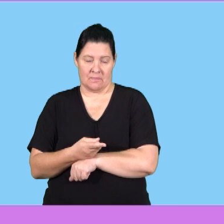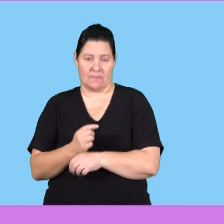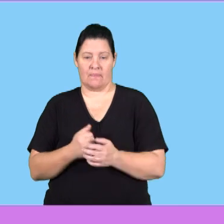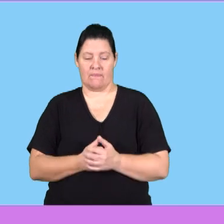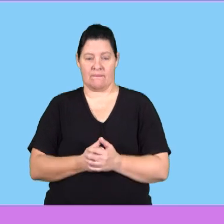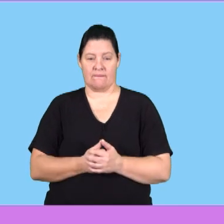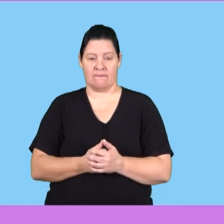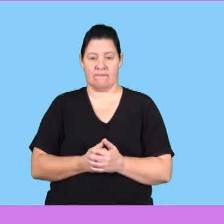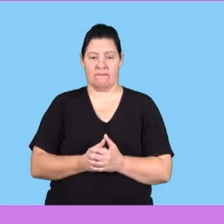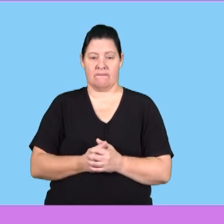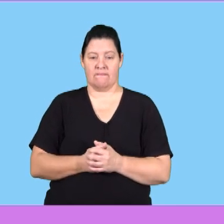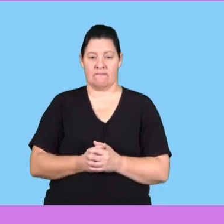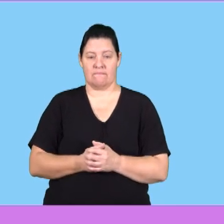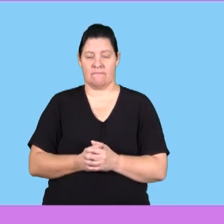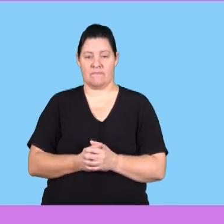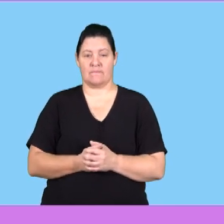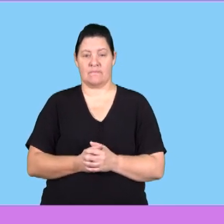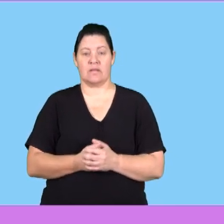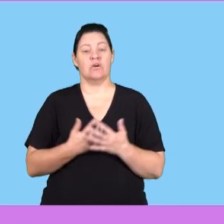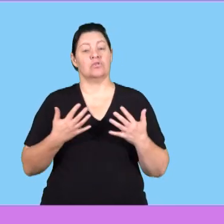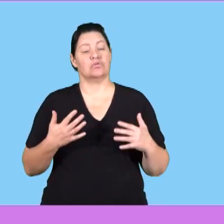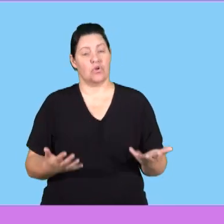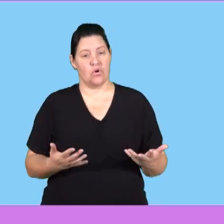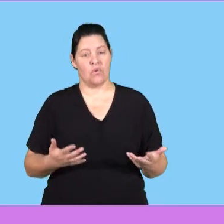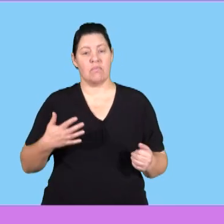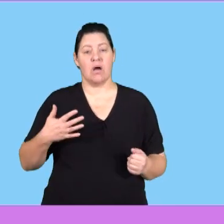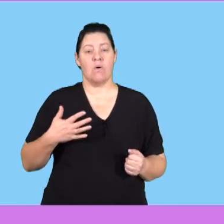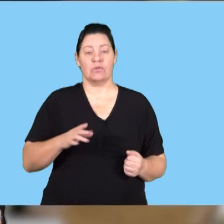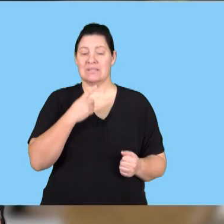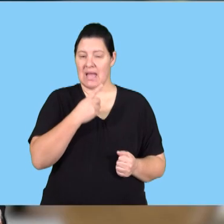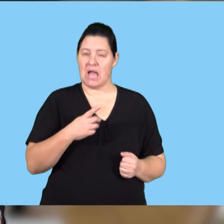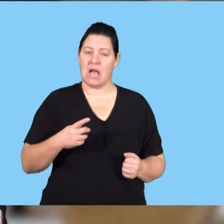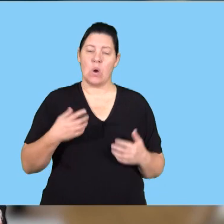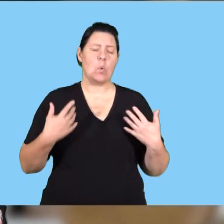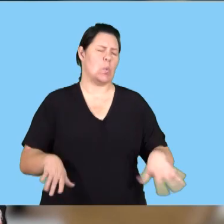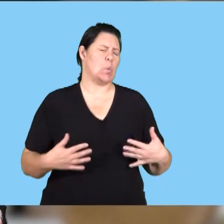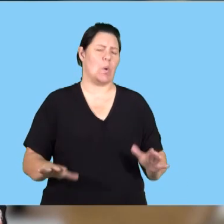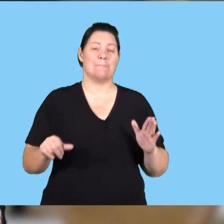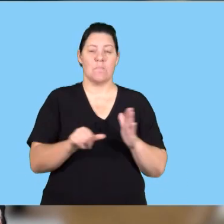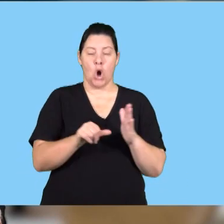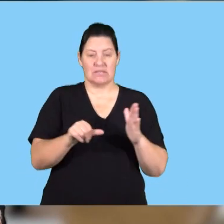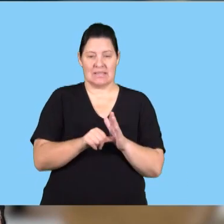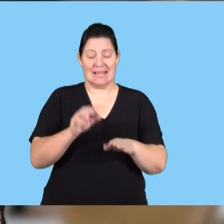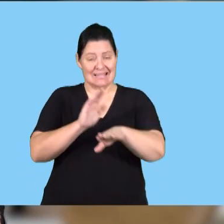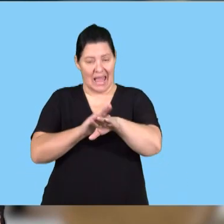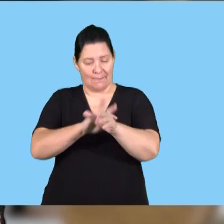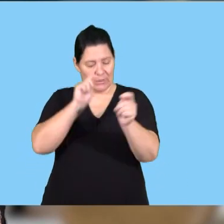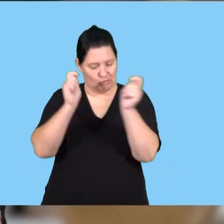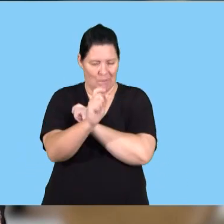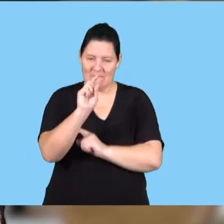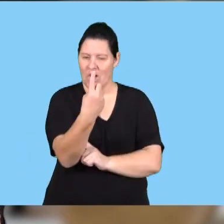as well divide and have kilometers per hour. So I want to say it is very, very important to convert your